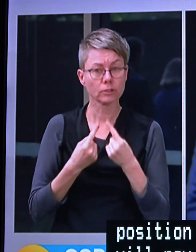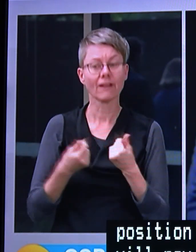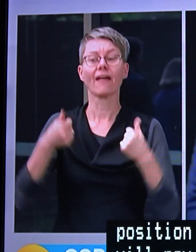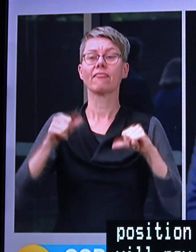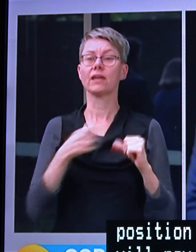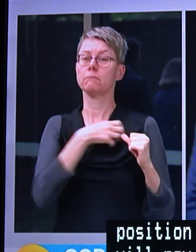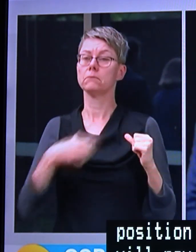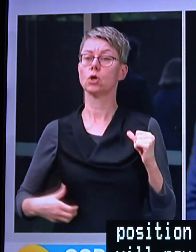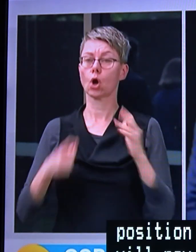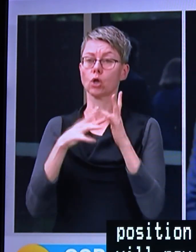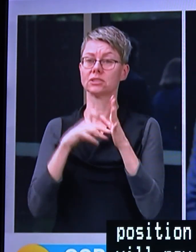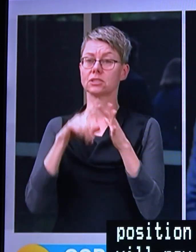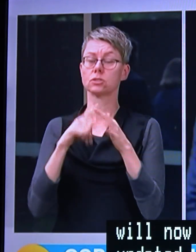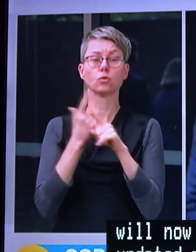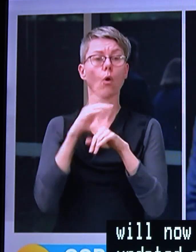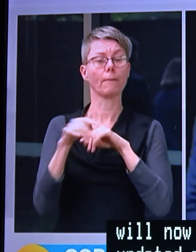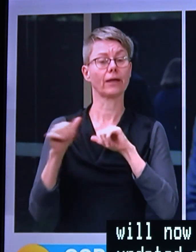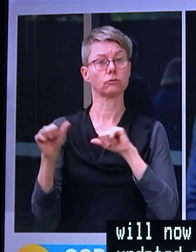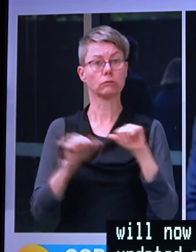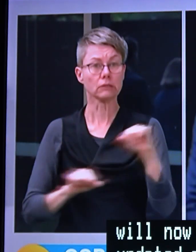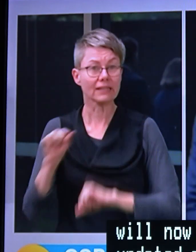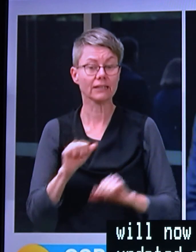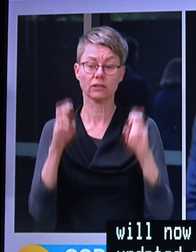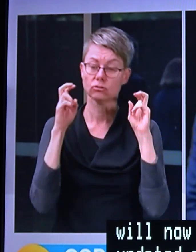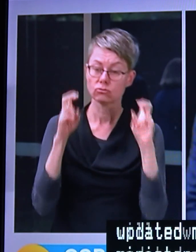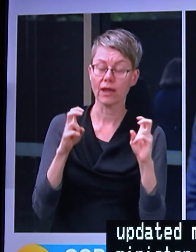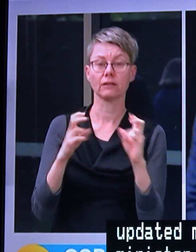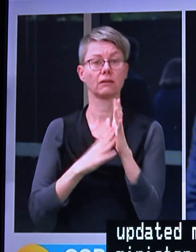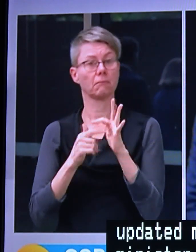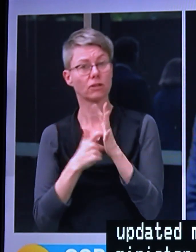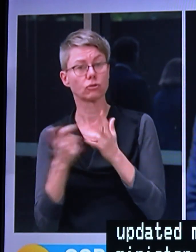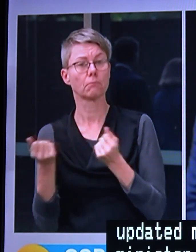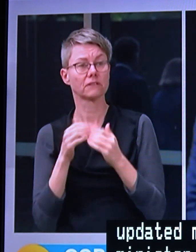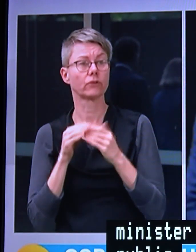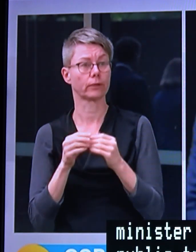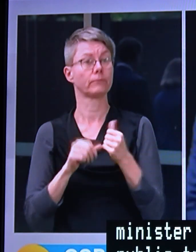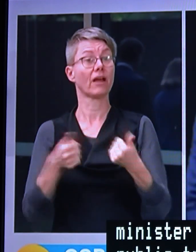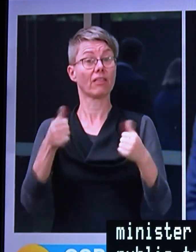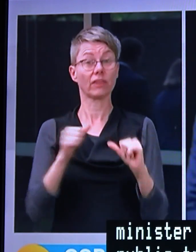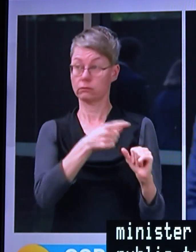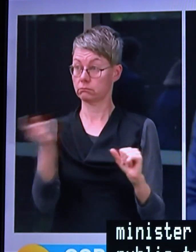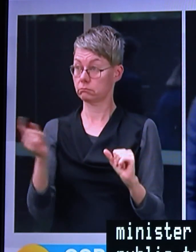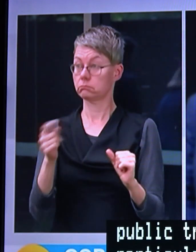Minister Constance to talk about the public transport and cleaning in particular, and then we'll be happy to take any of your questions. Thank you.